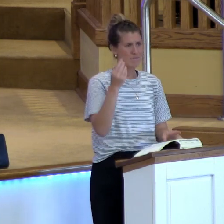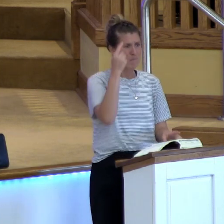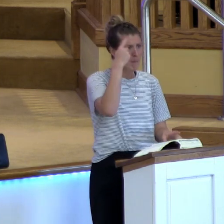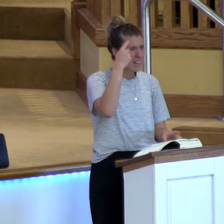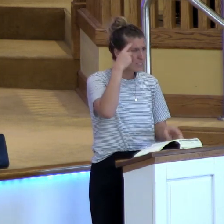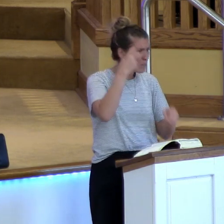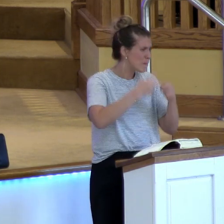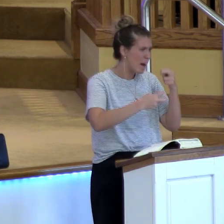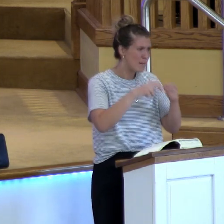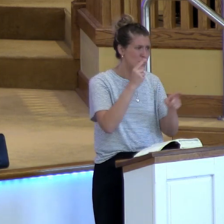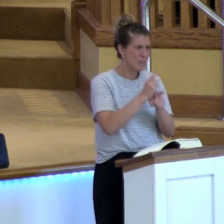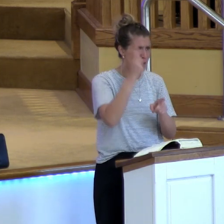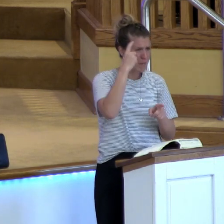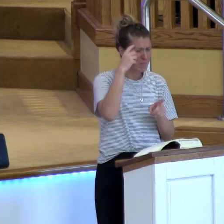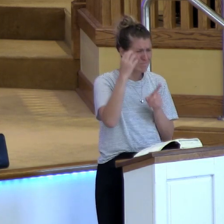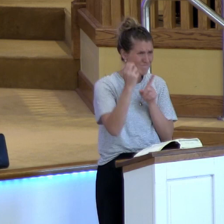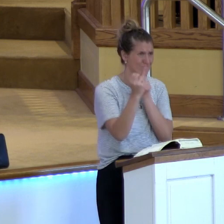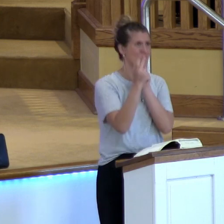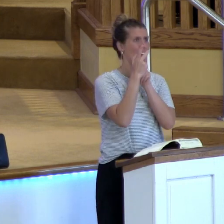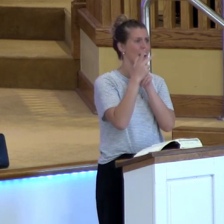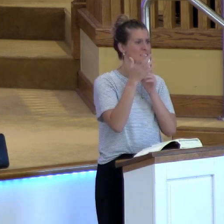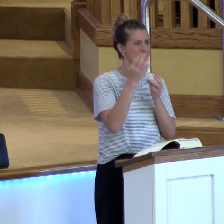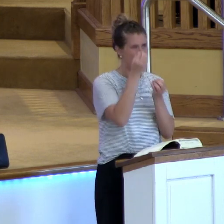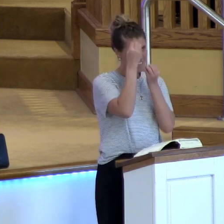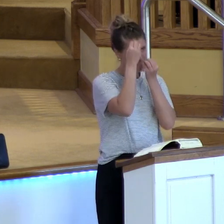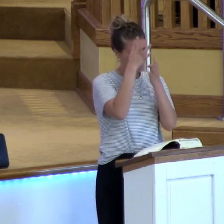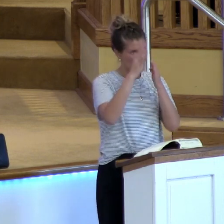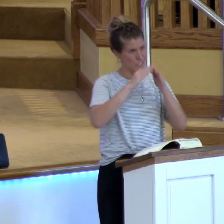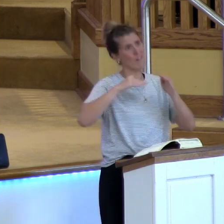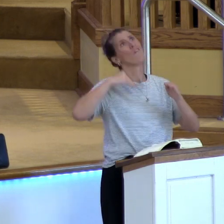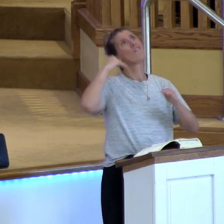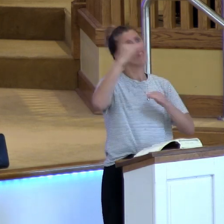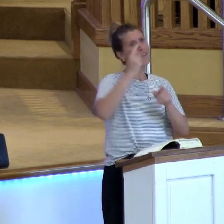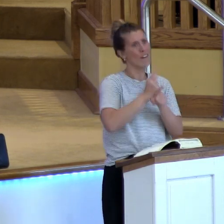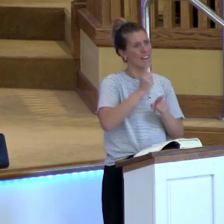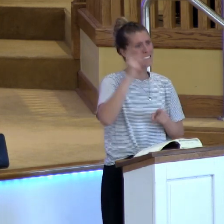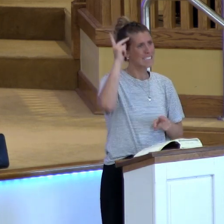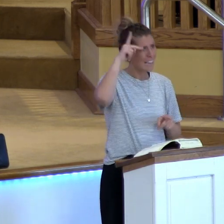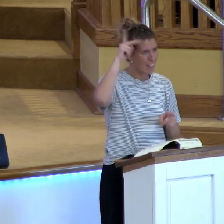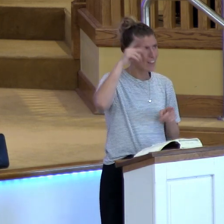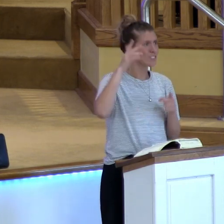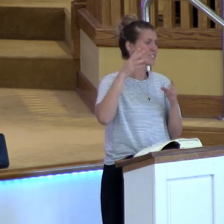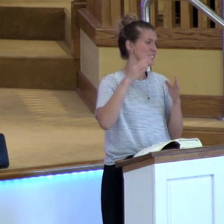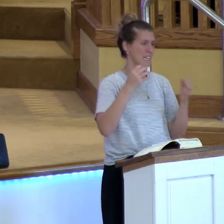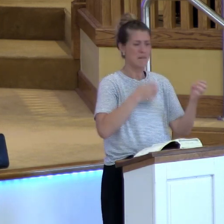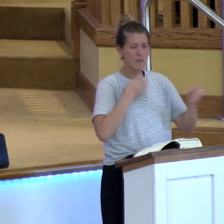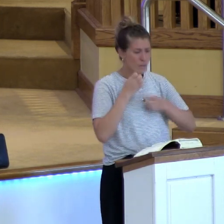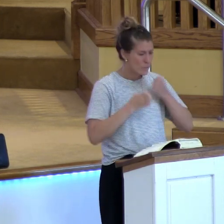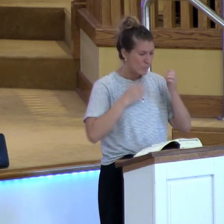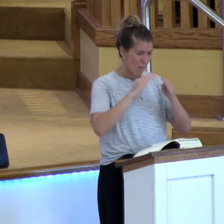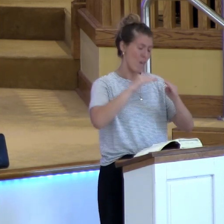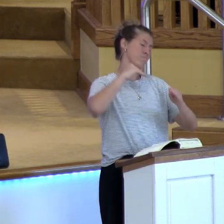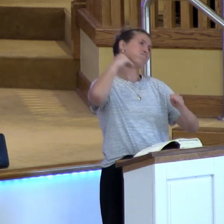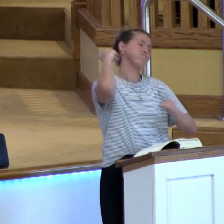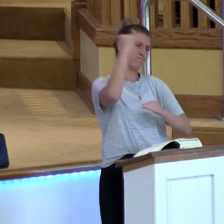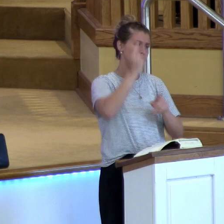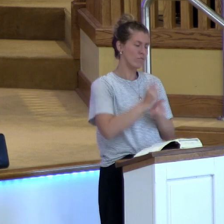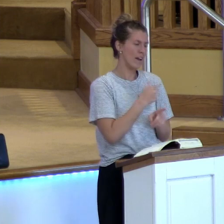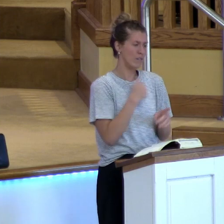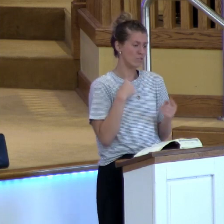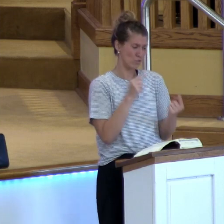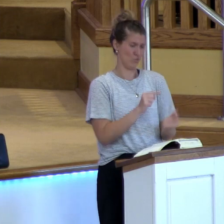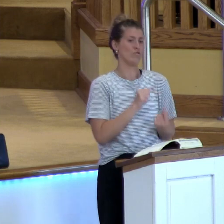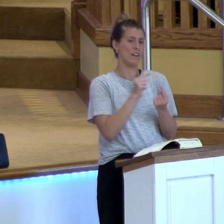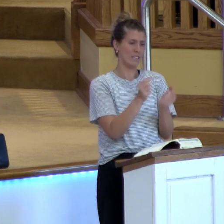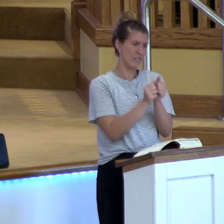today, our minds are bombarded. Some call it information overload, psychological overload, emotional overload. We are definitely struggling